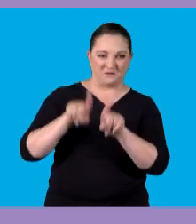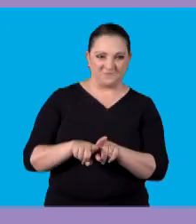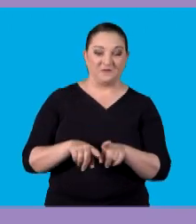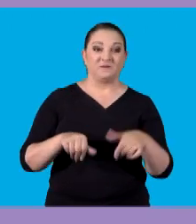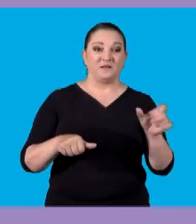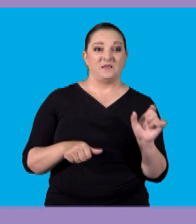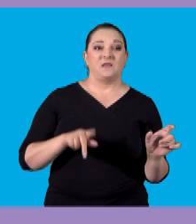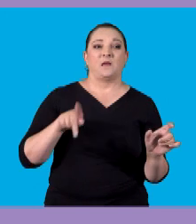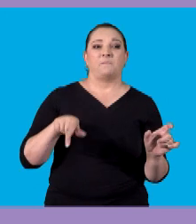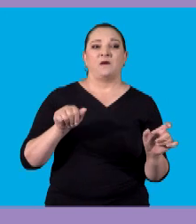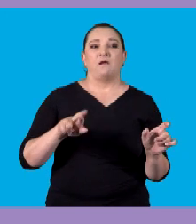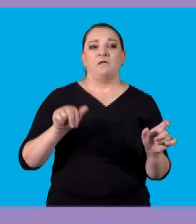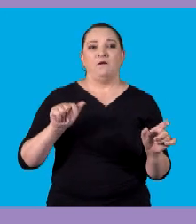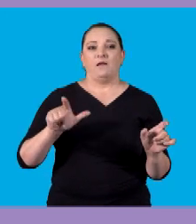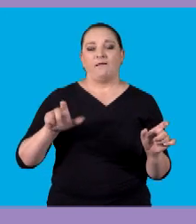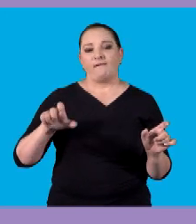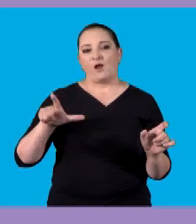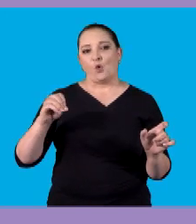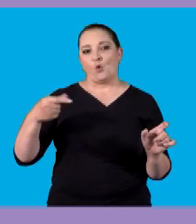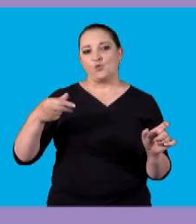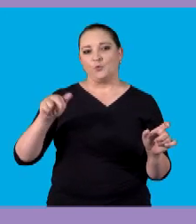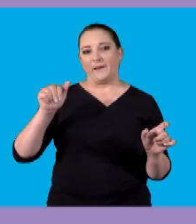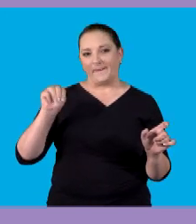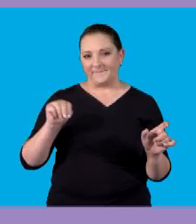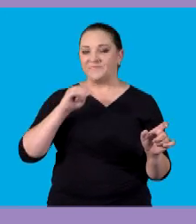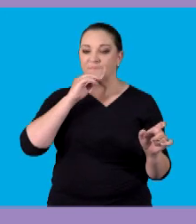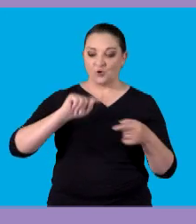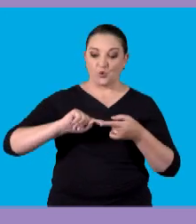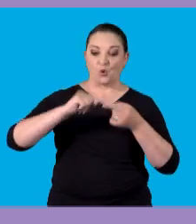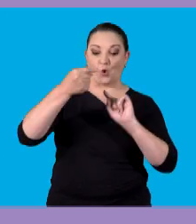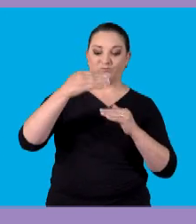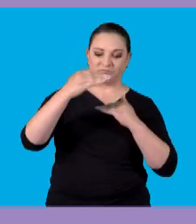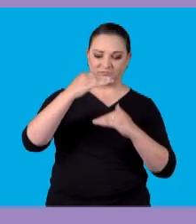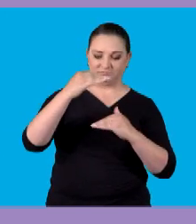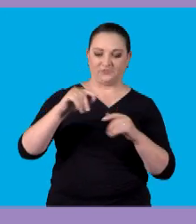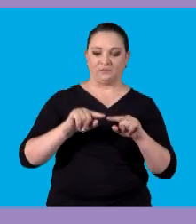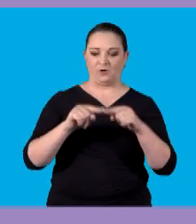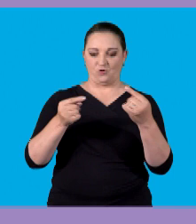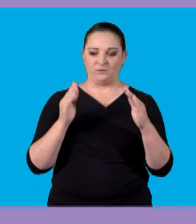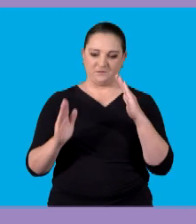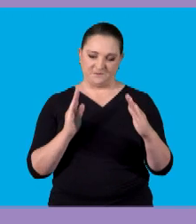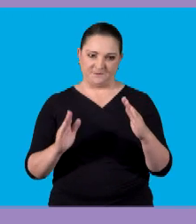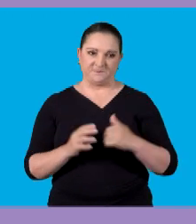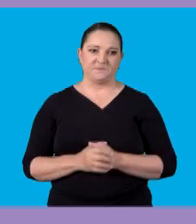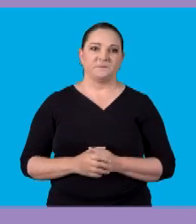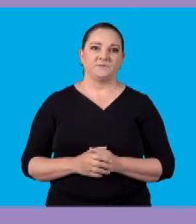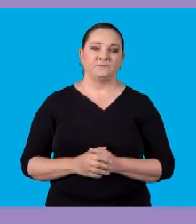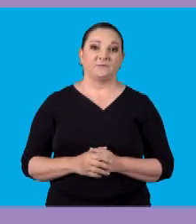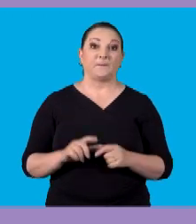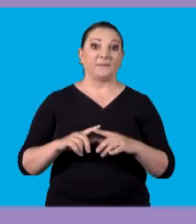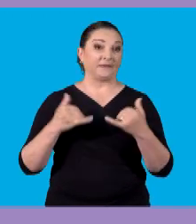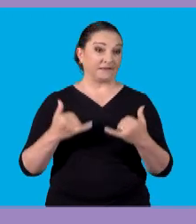quadrilateral with 2 pairs of opposite sides that are parallel. Then we are going to be looking